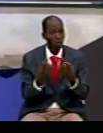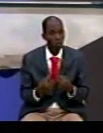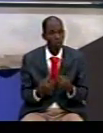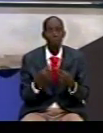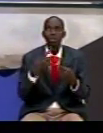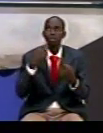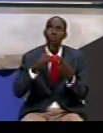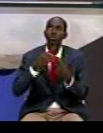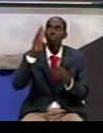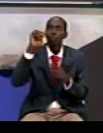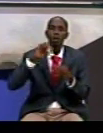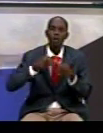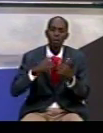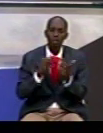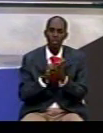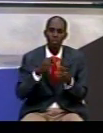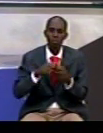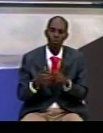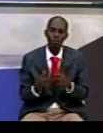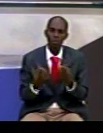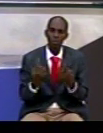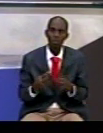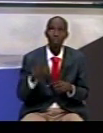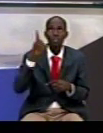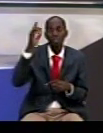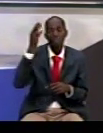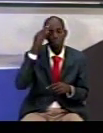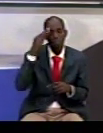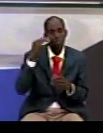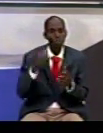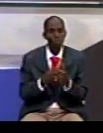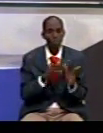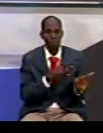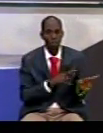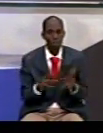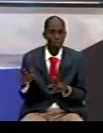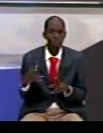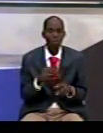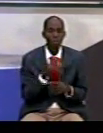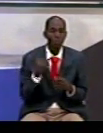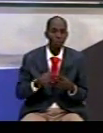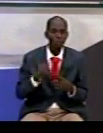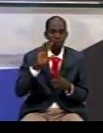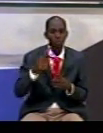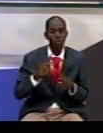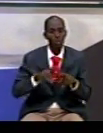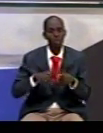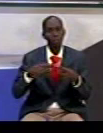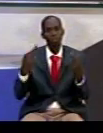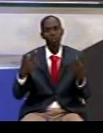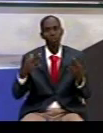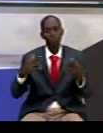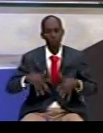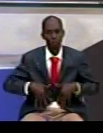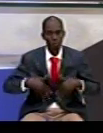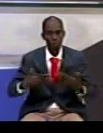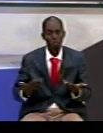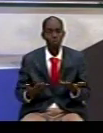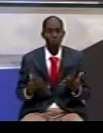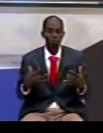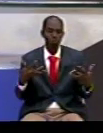how that thing came. He knows it already. And when your revelation, your confession matches